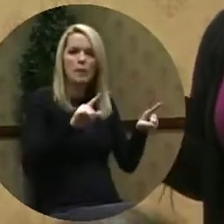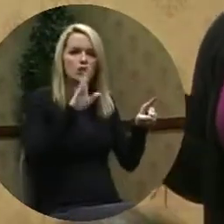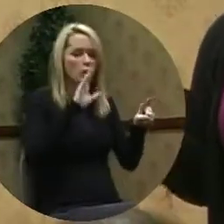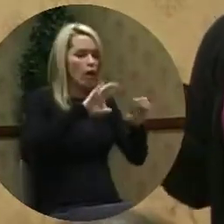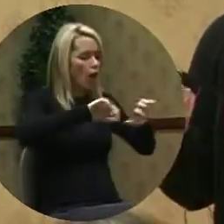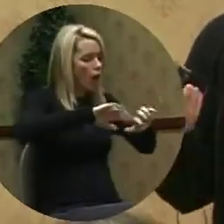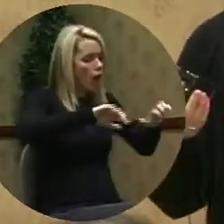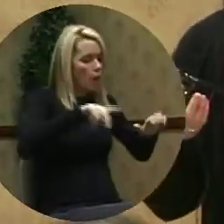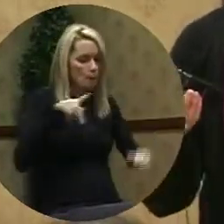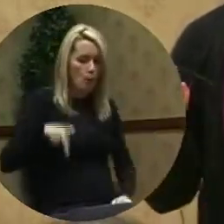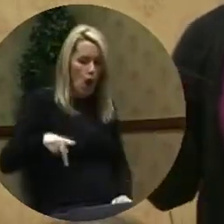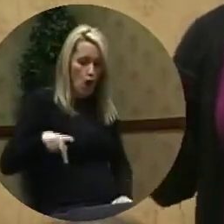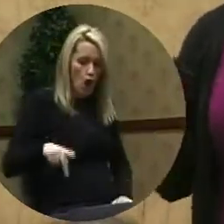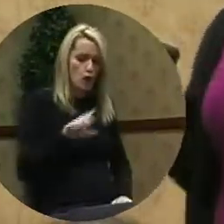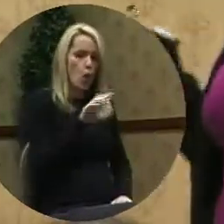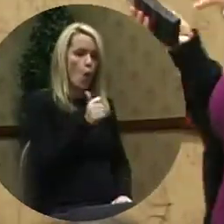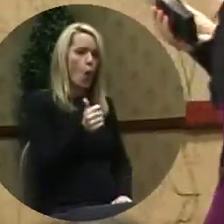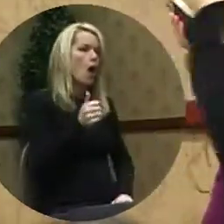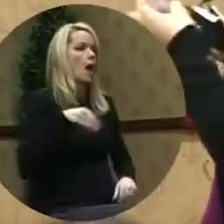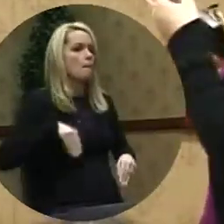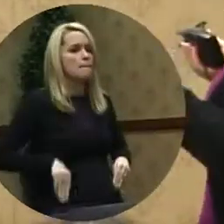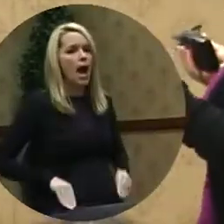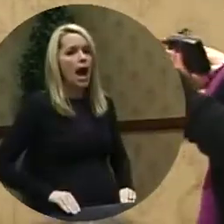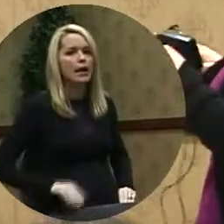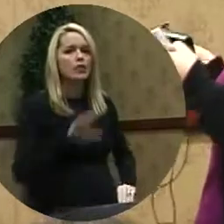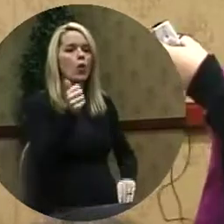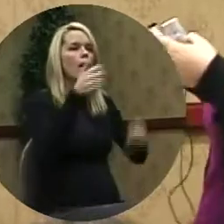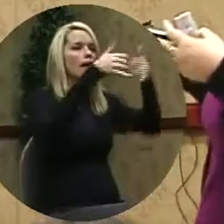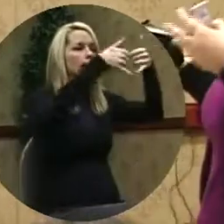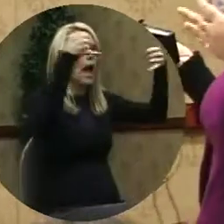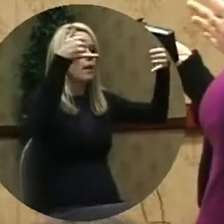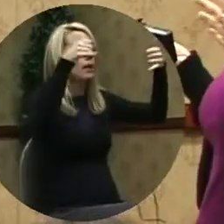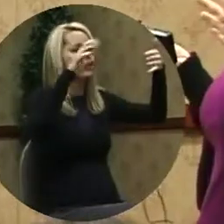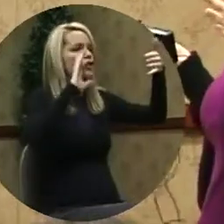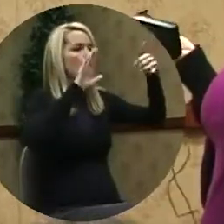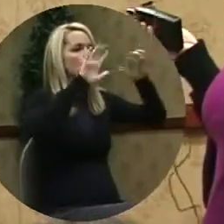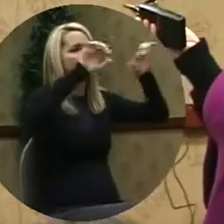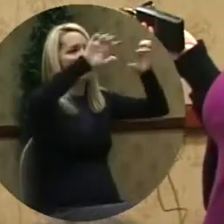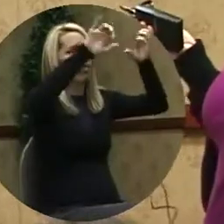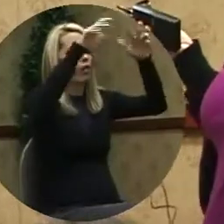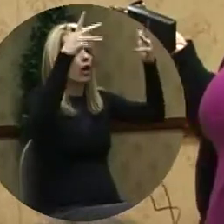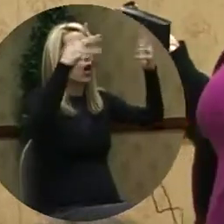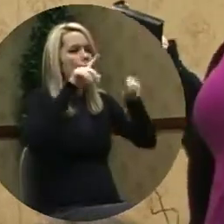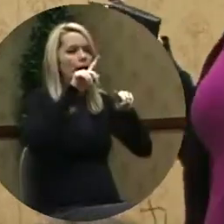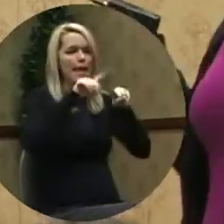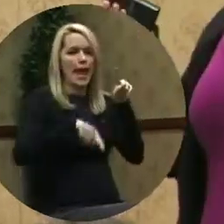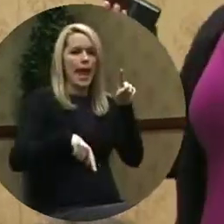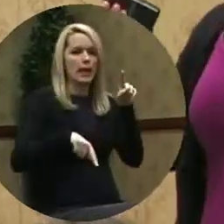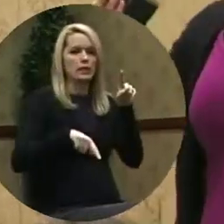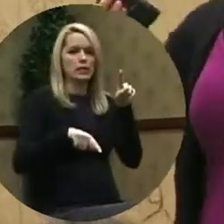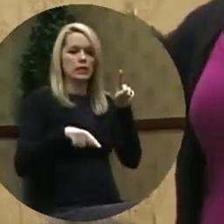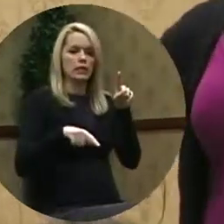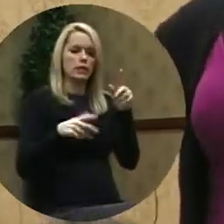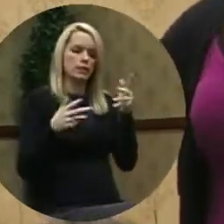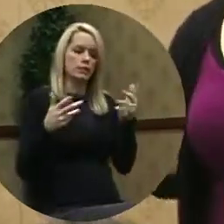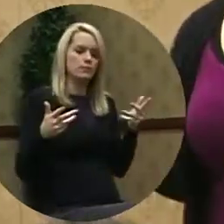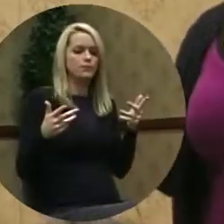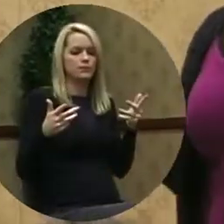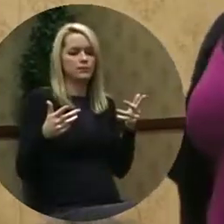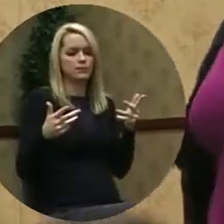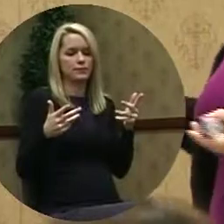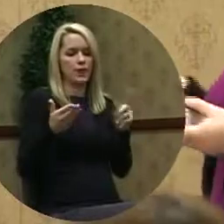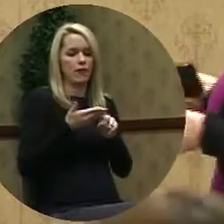pockets or into the cabinets. So that's the issue that we're having, is that we can't get her to keep to